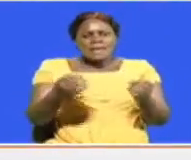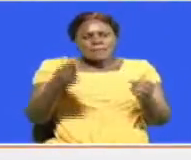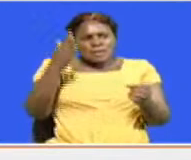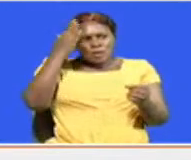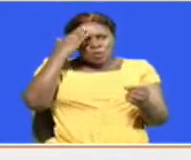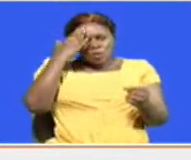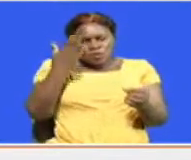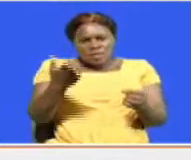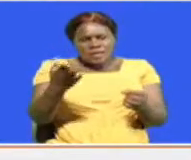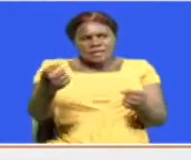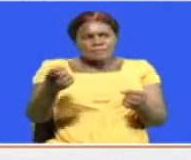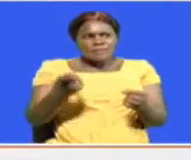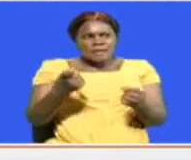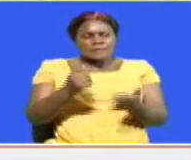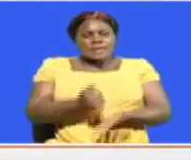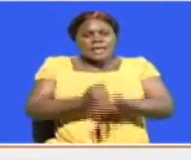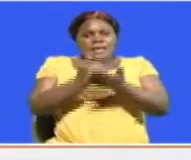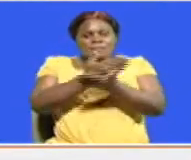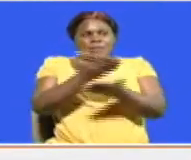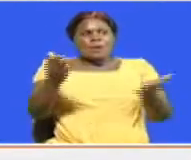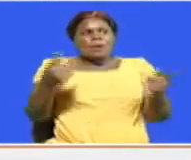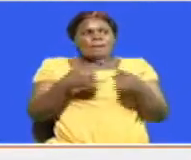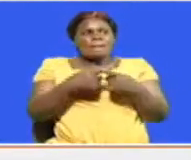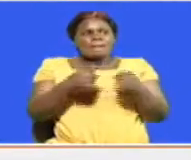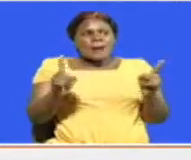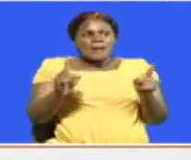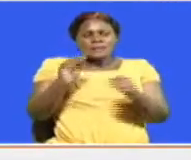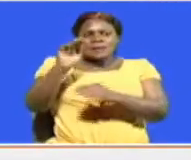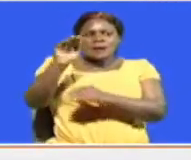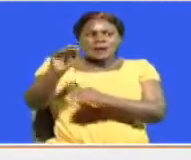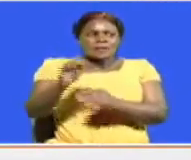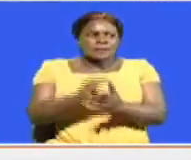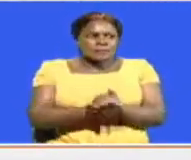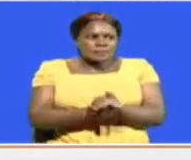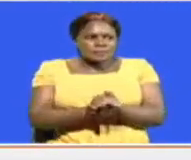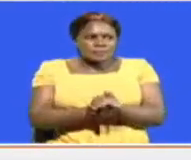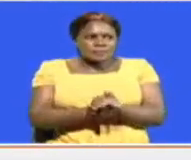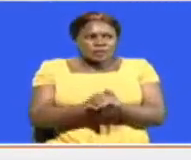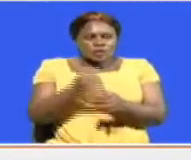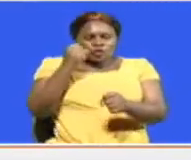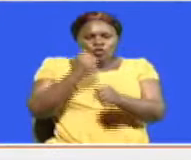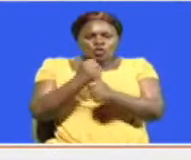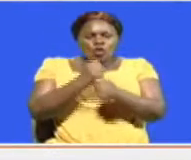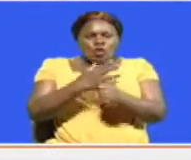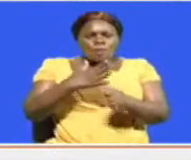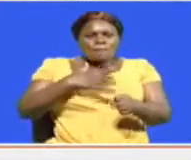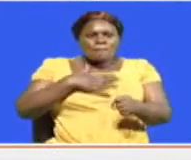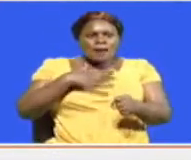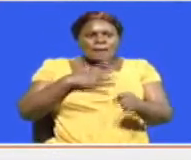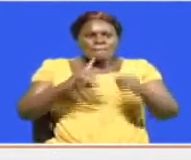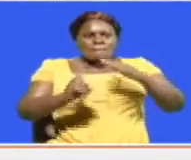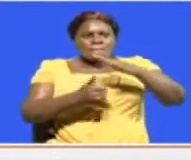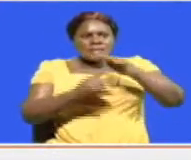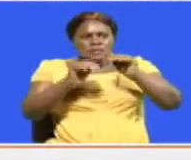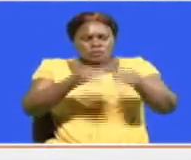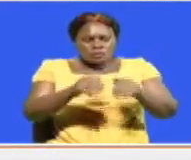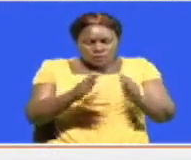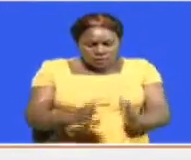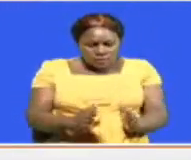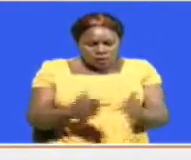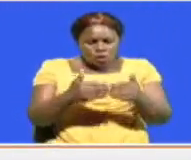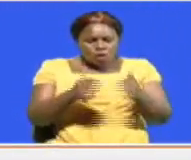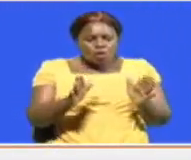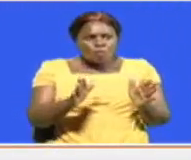supply and demand itaweza kutusaidia. Ila tu ni kuuliza kwamba katika kasi yako, Ministry of Agriculture,